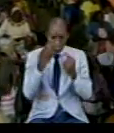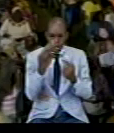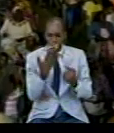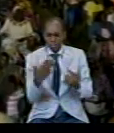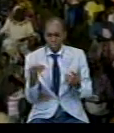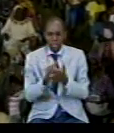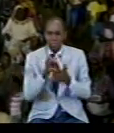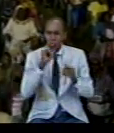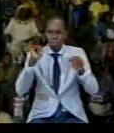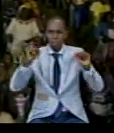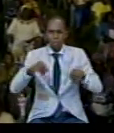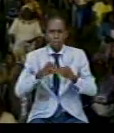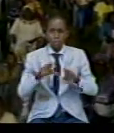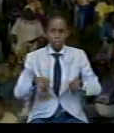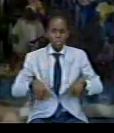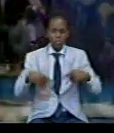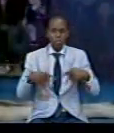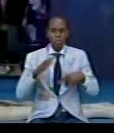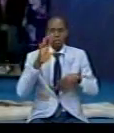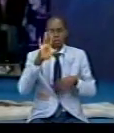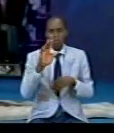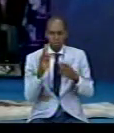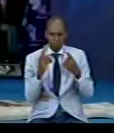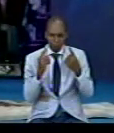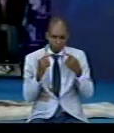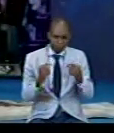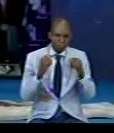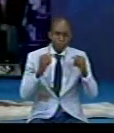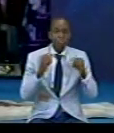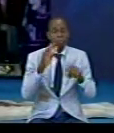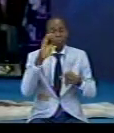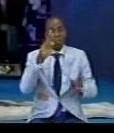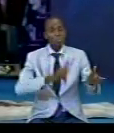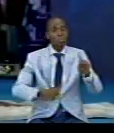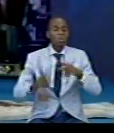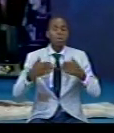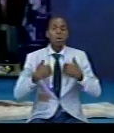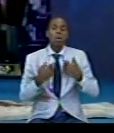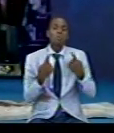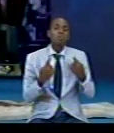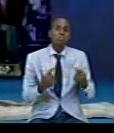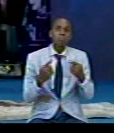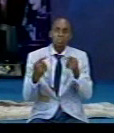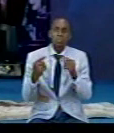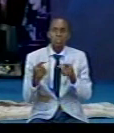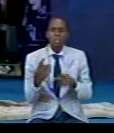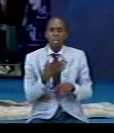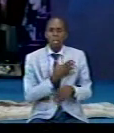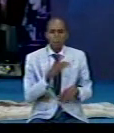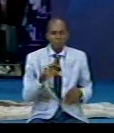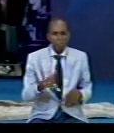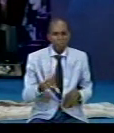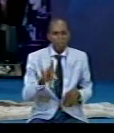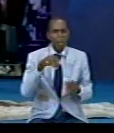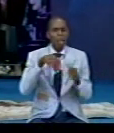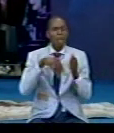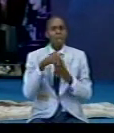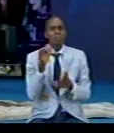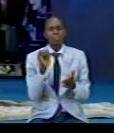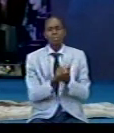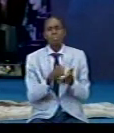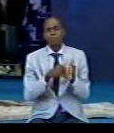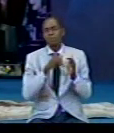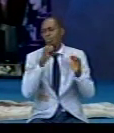your life. You've tried. Men have tried. They found that impossible.